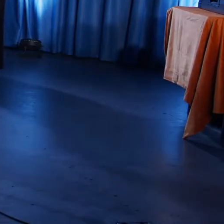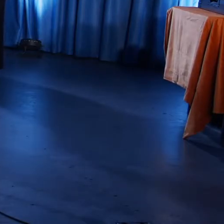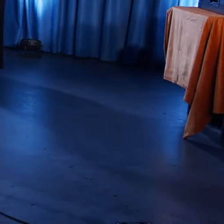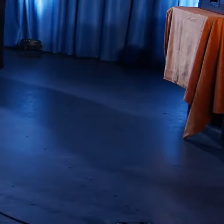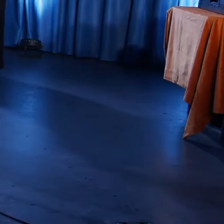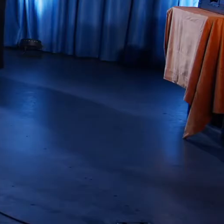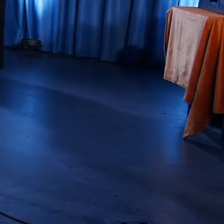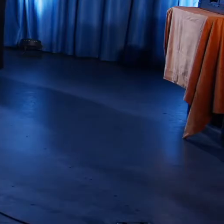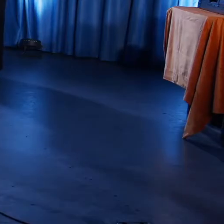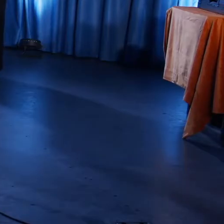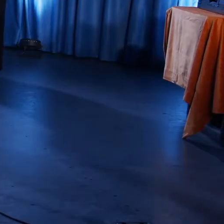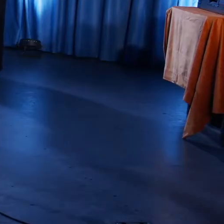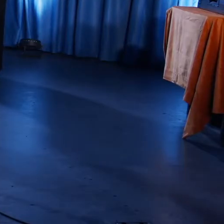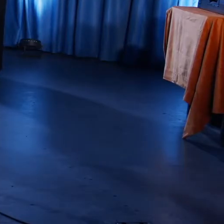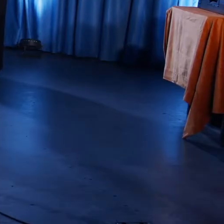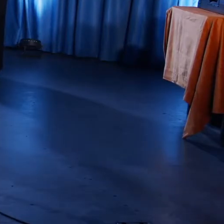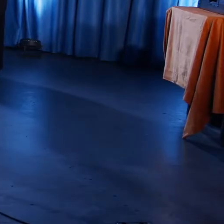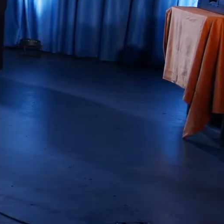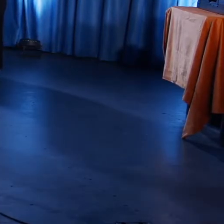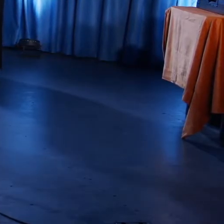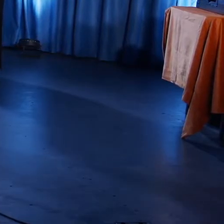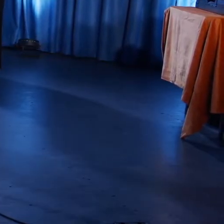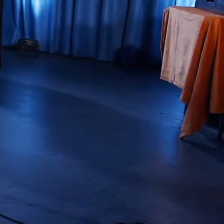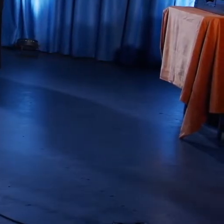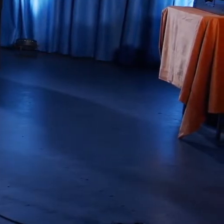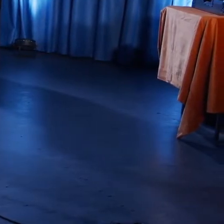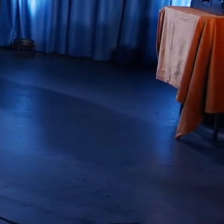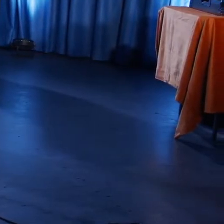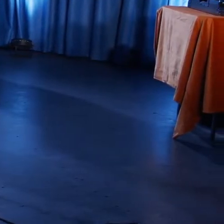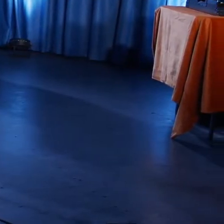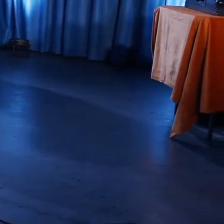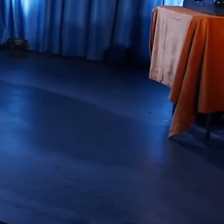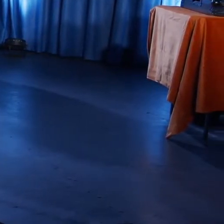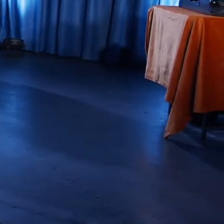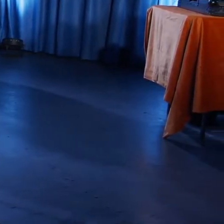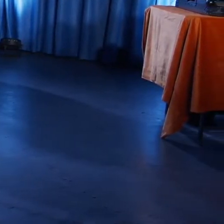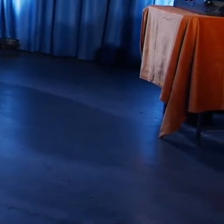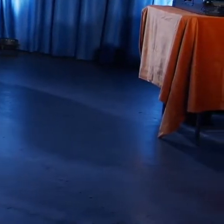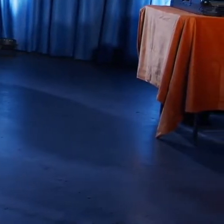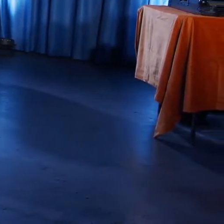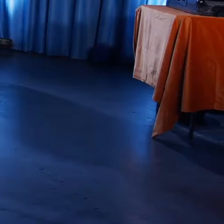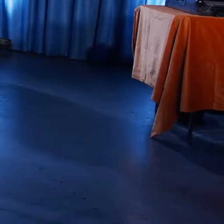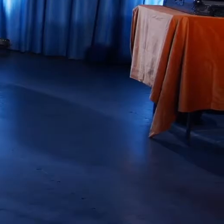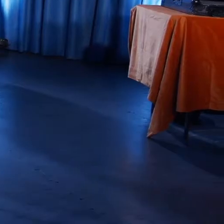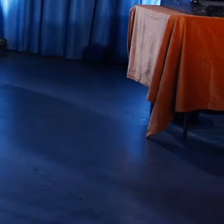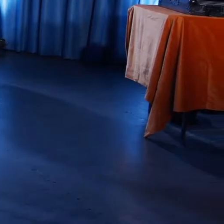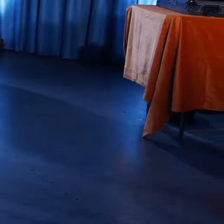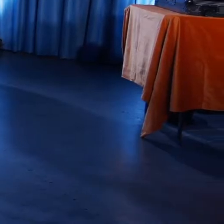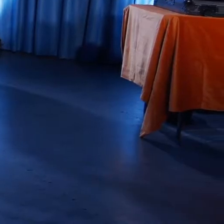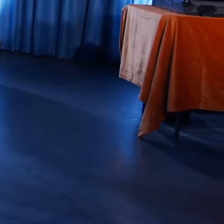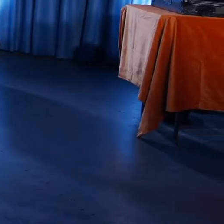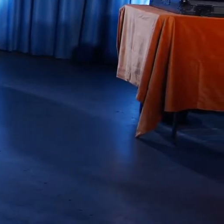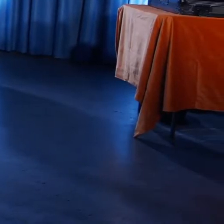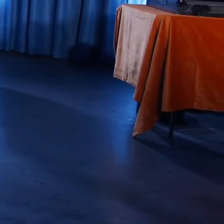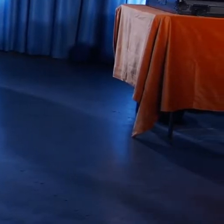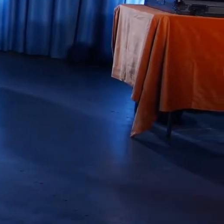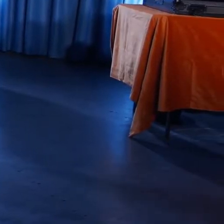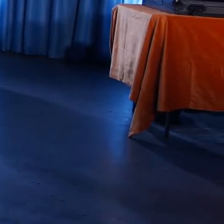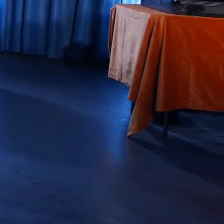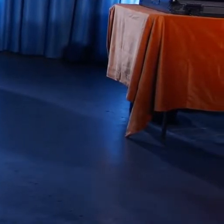You Lounge. And thank you to everyone that is tuning in tonight. Let's get started with a dance from the Spokane Chinese